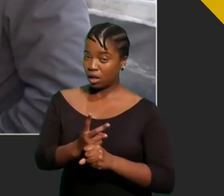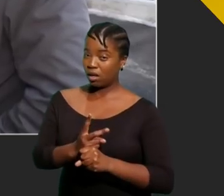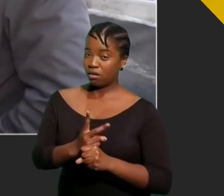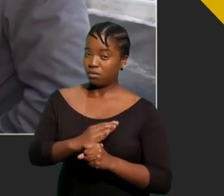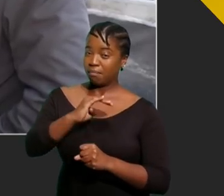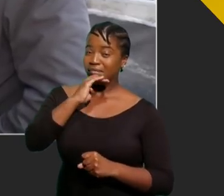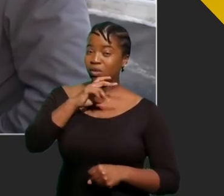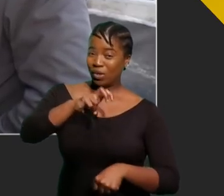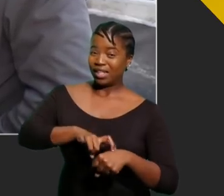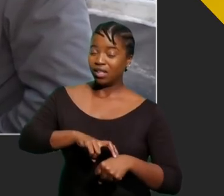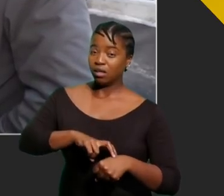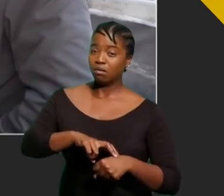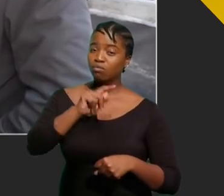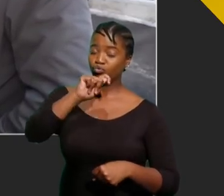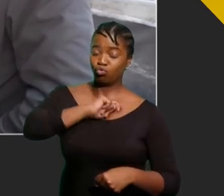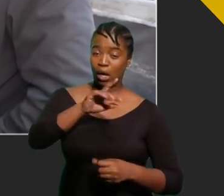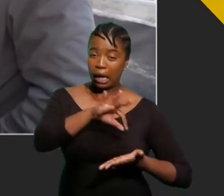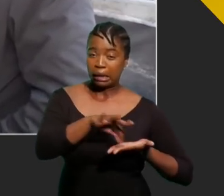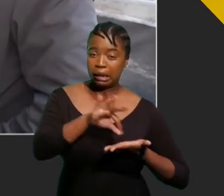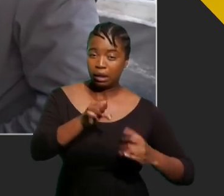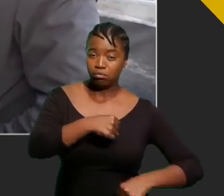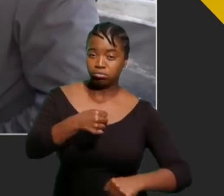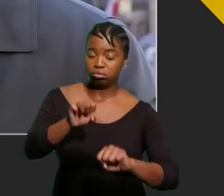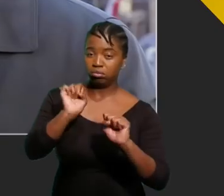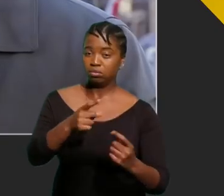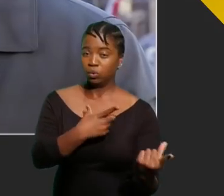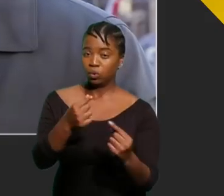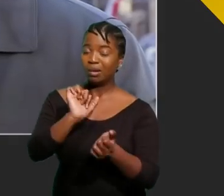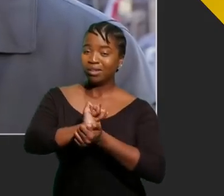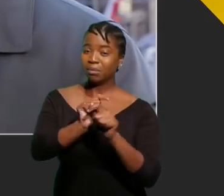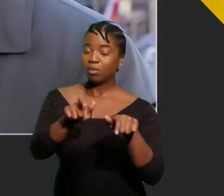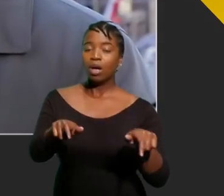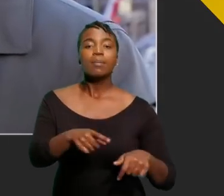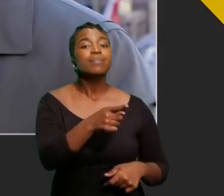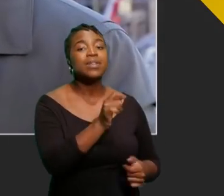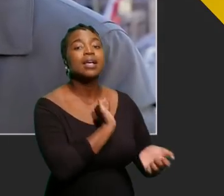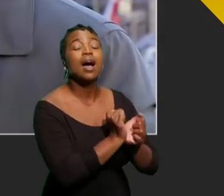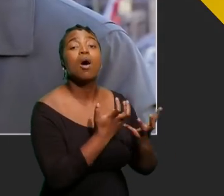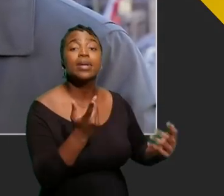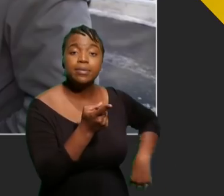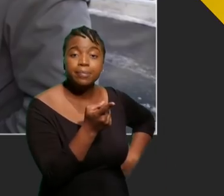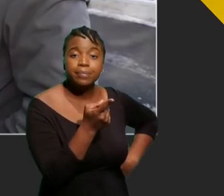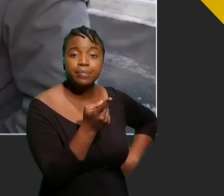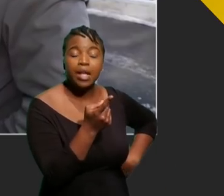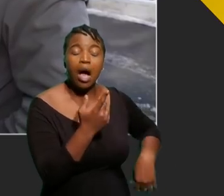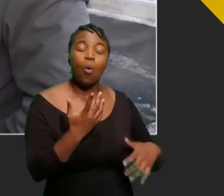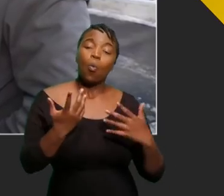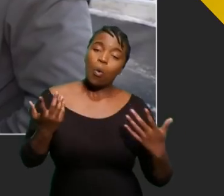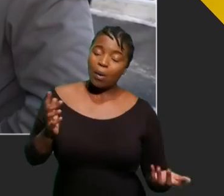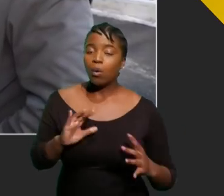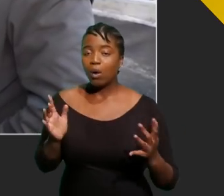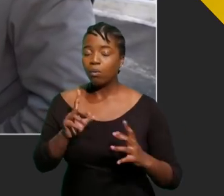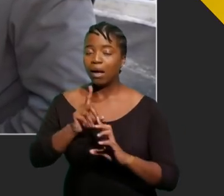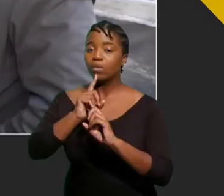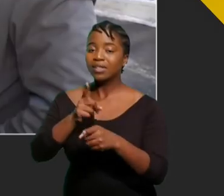we really need a big fat broom and some chains and some prison time. Well, how many people have gone to prison so far? Yeah, I'll get back to